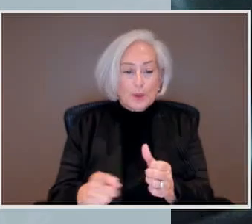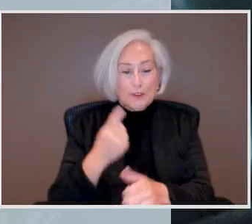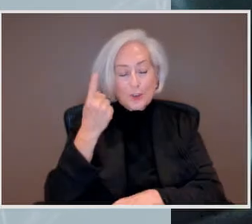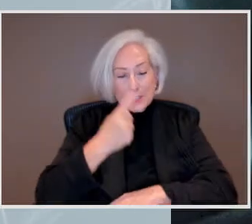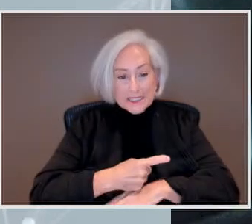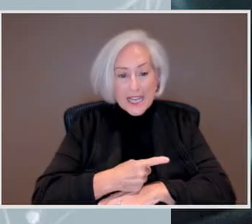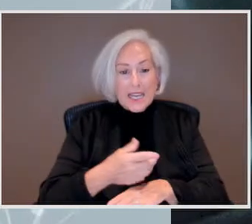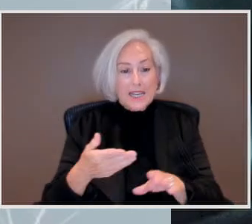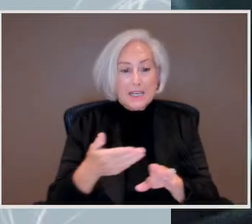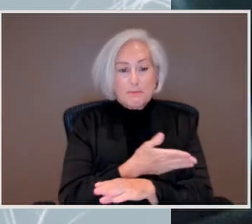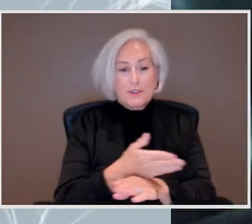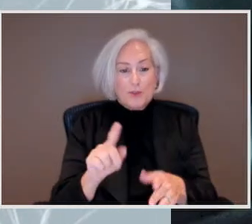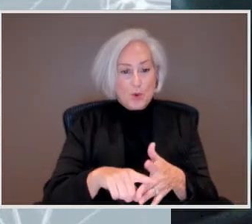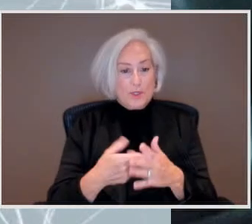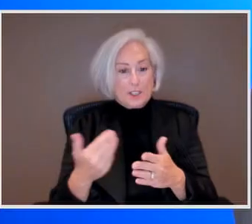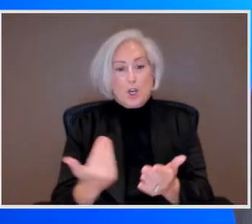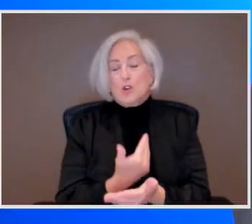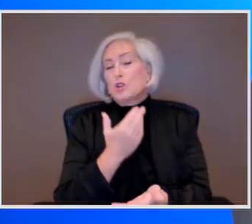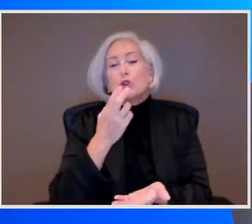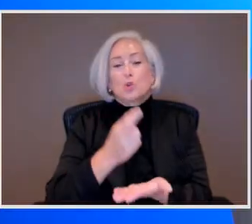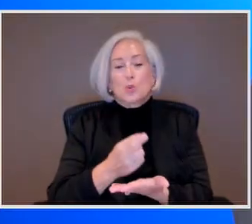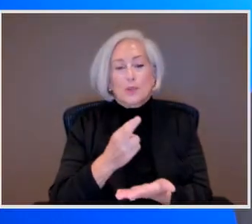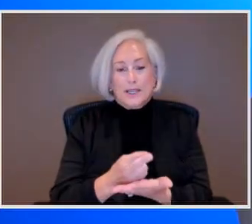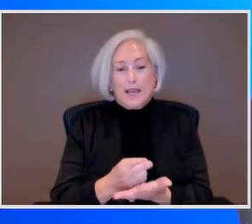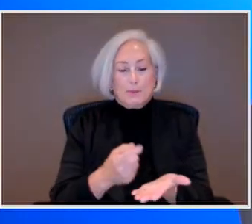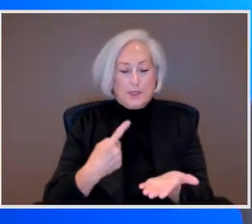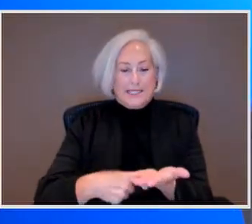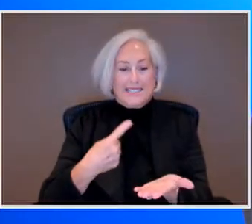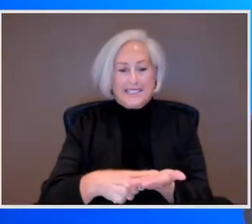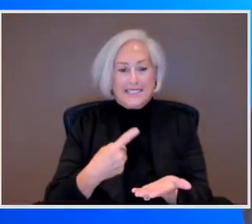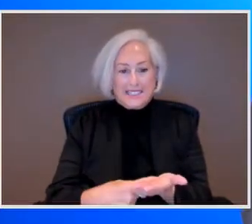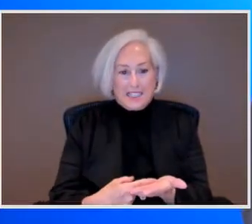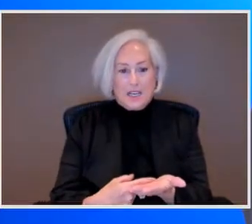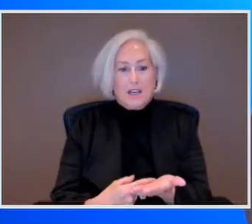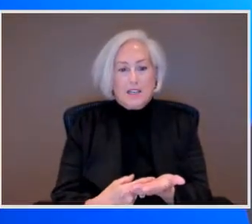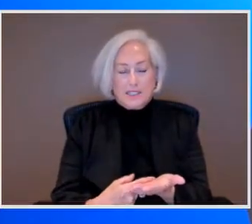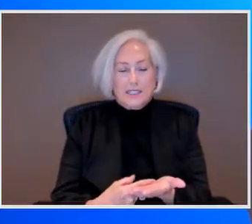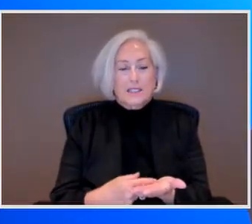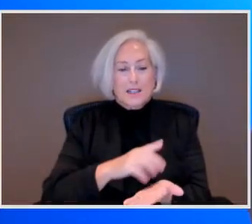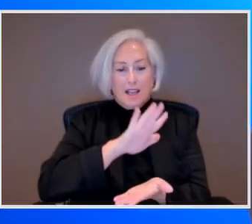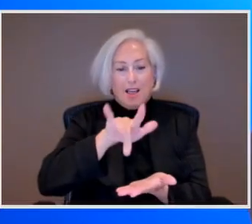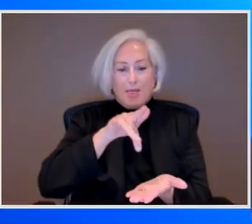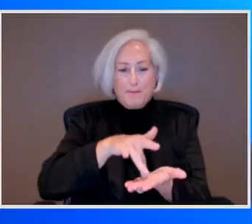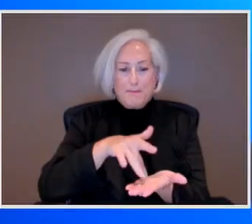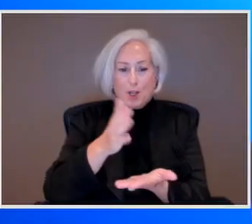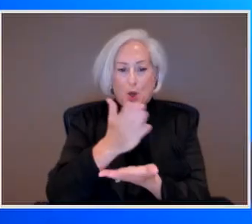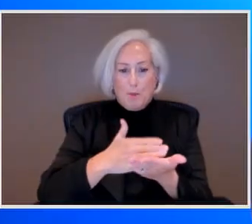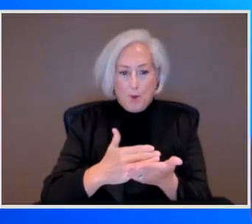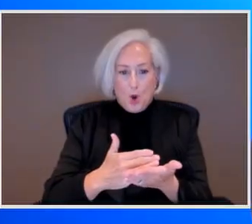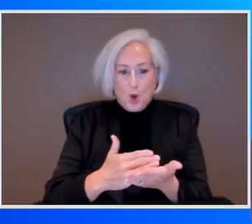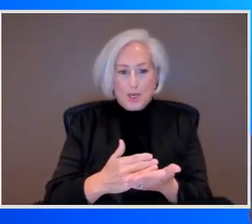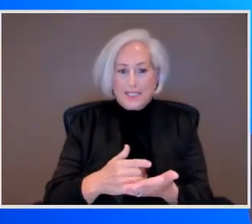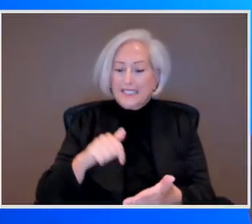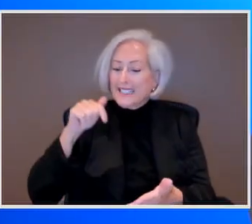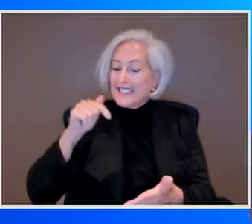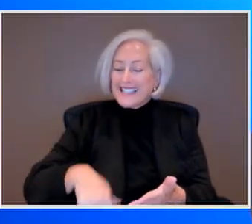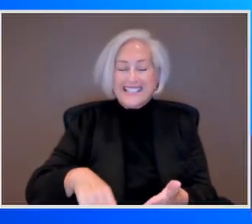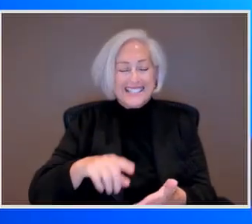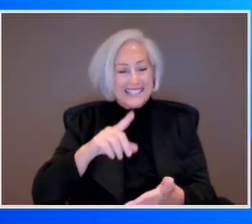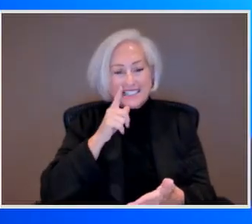before we started any rehab, we talked about the mental aspect of this, how it's a marathon, it's not a